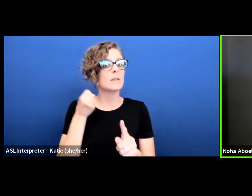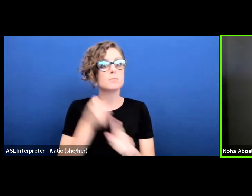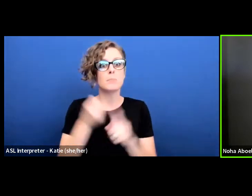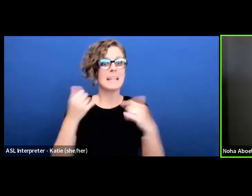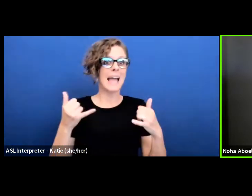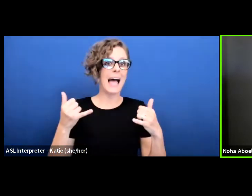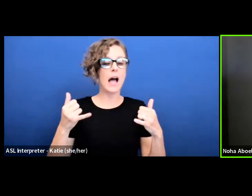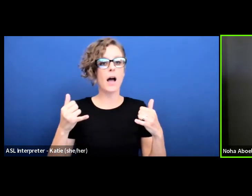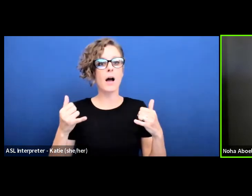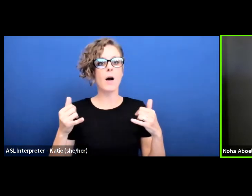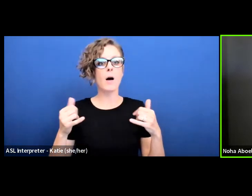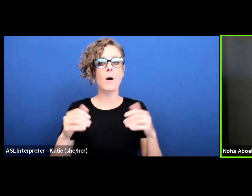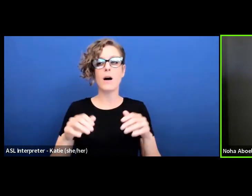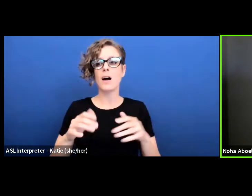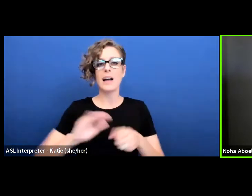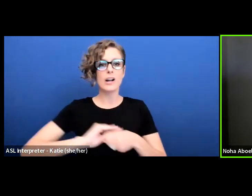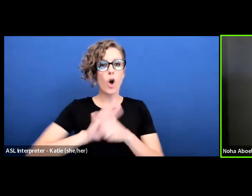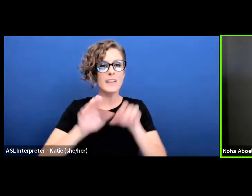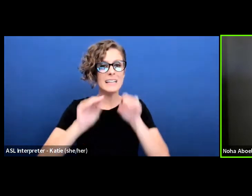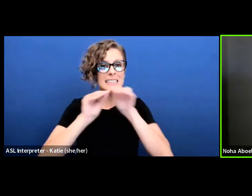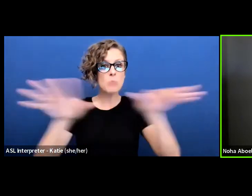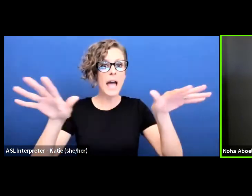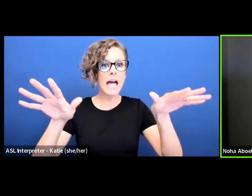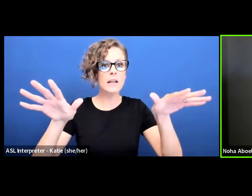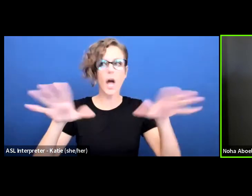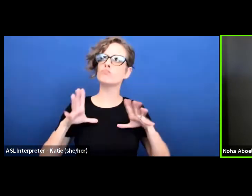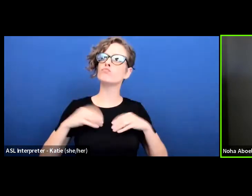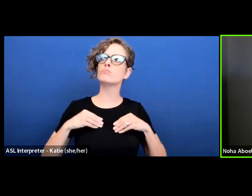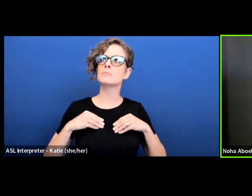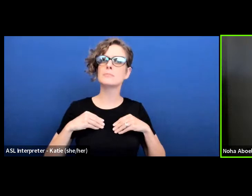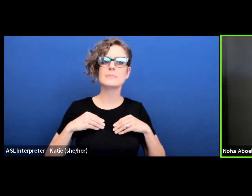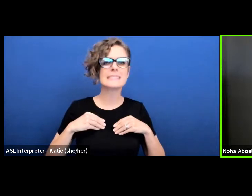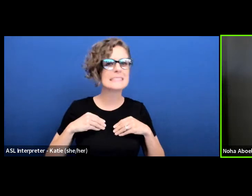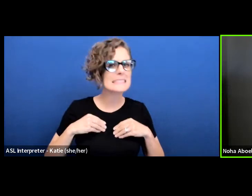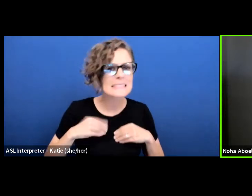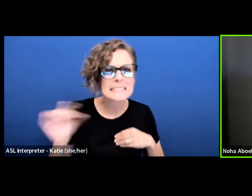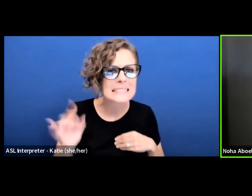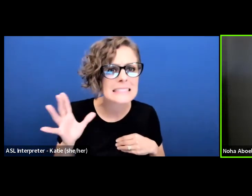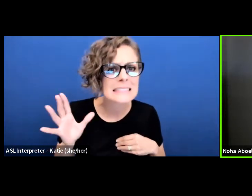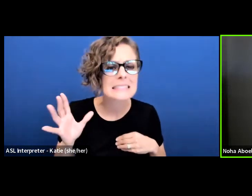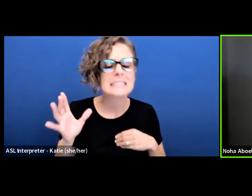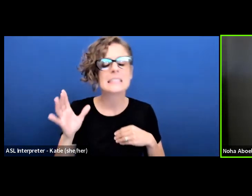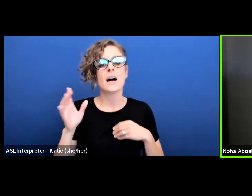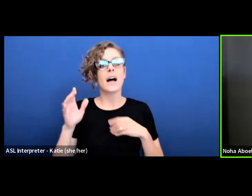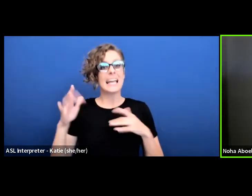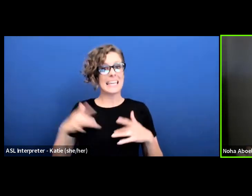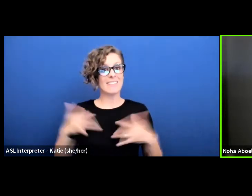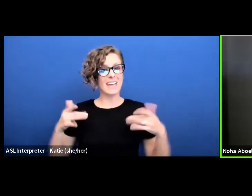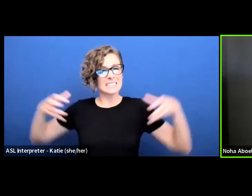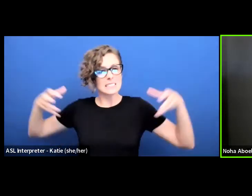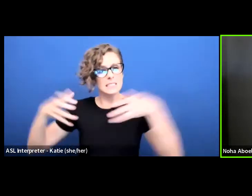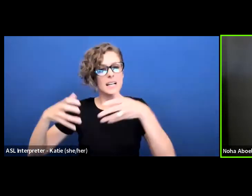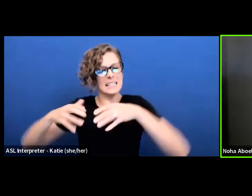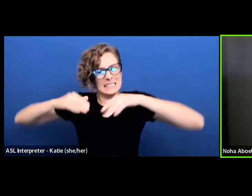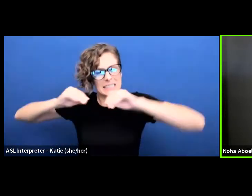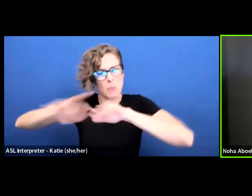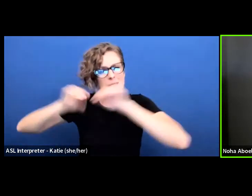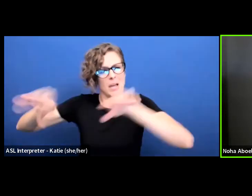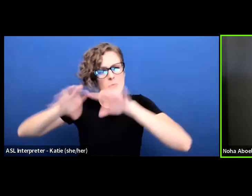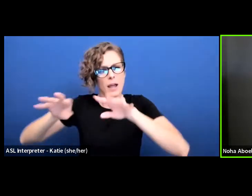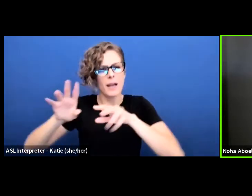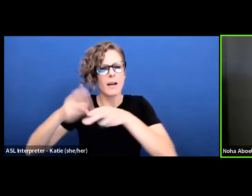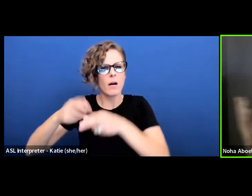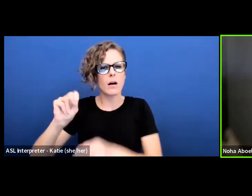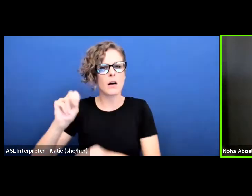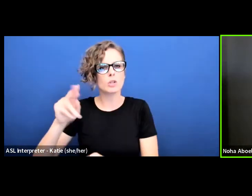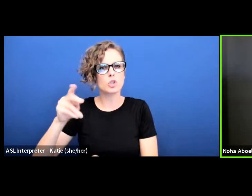of spread, a level of transmission, a number of super spreader events and outbreaks that we are just allowing to sort of